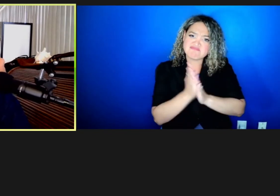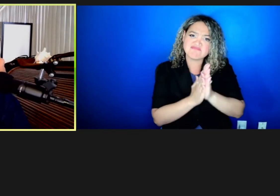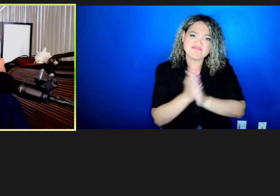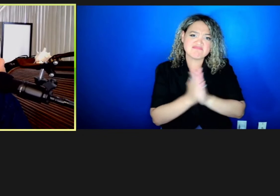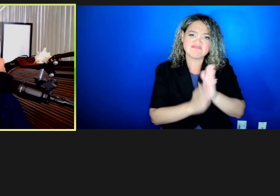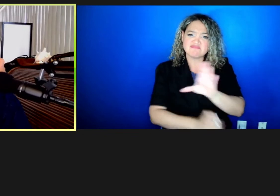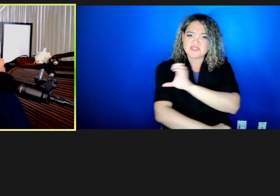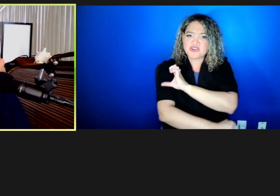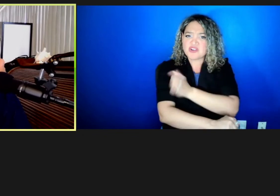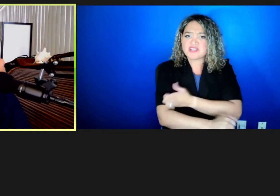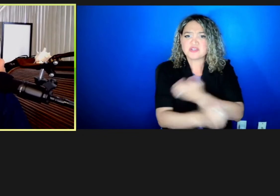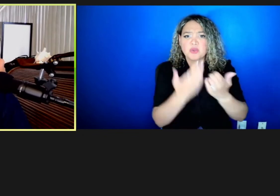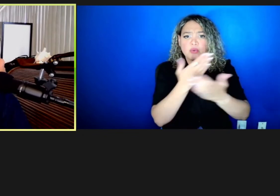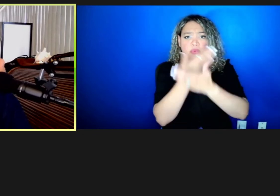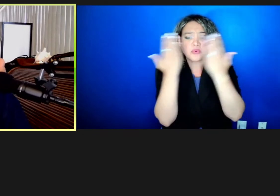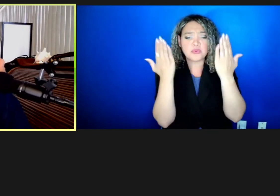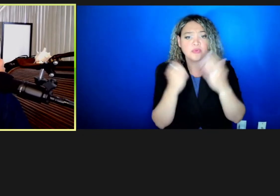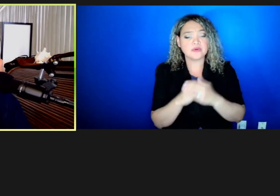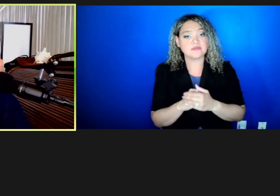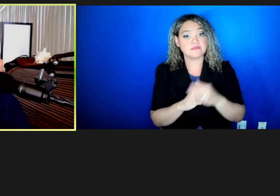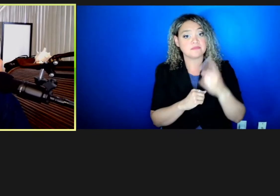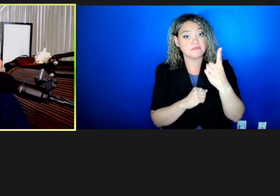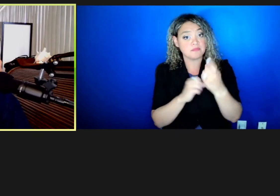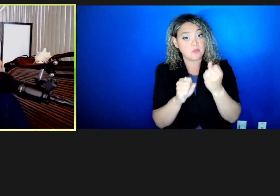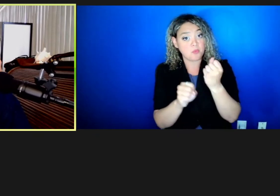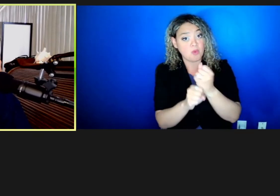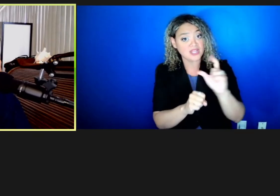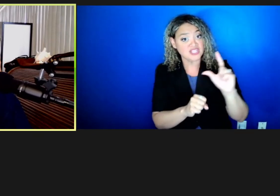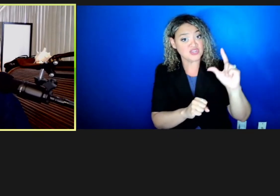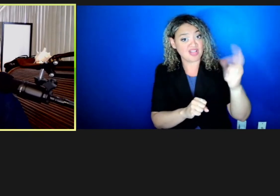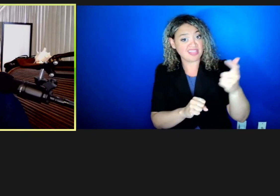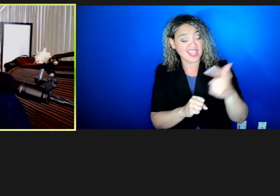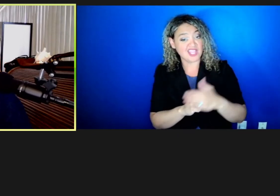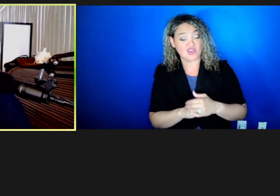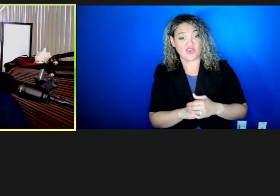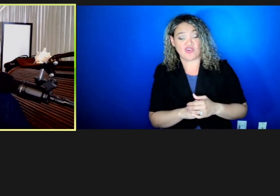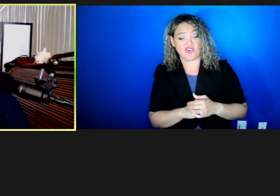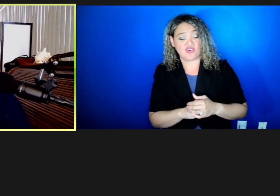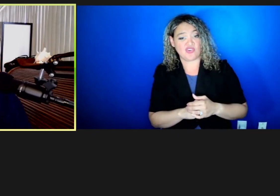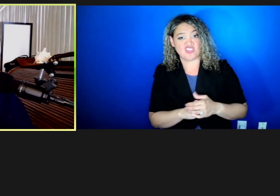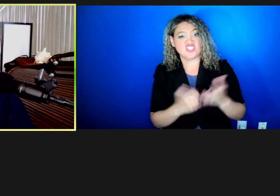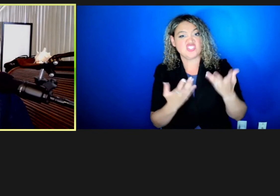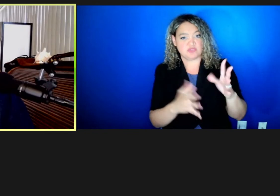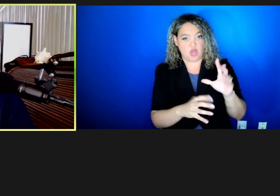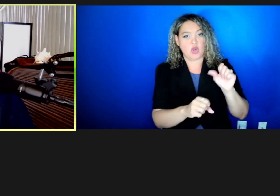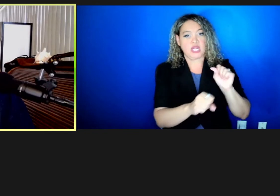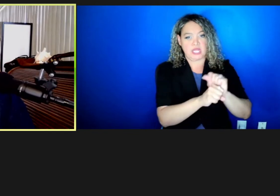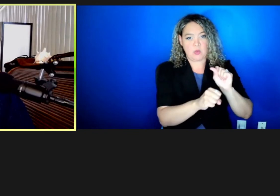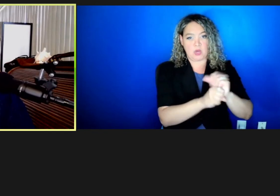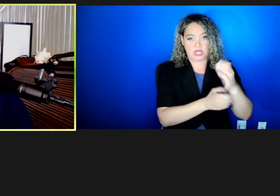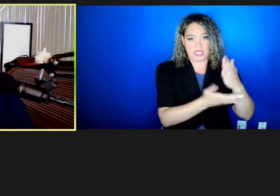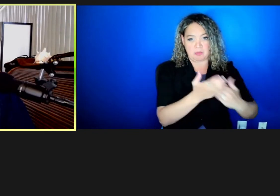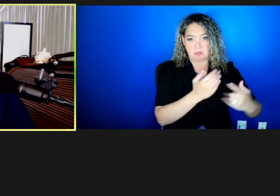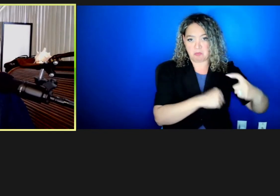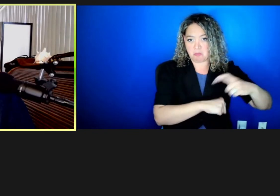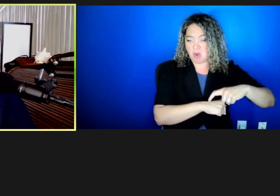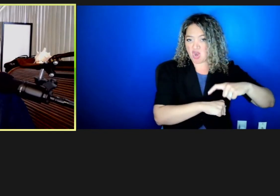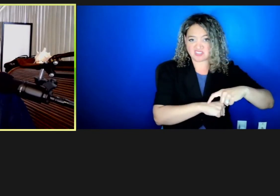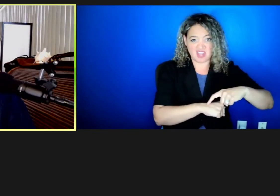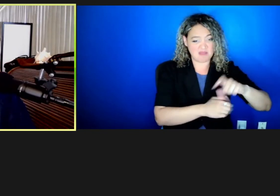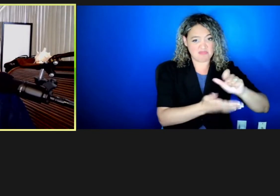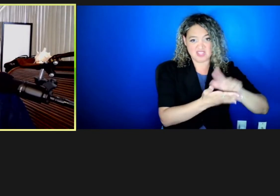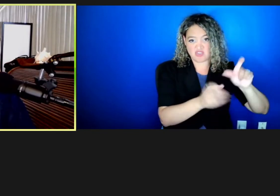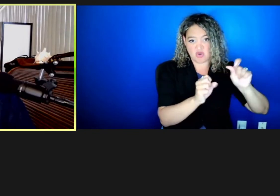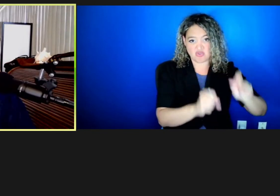energy. About a year after her return to work part-time, which was all she could manage, Jean